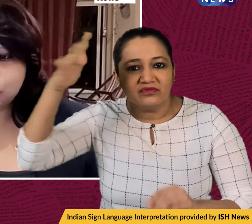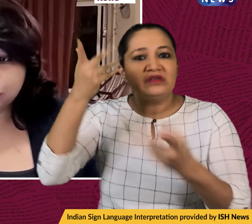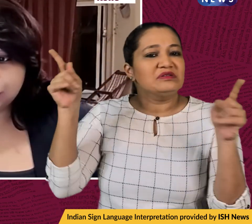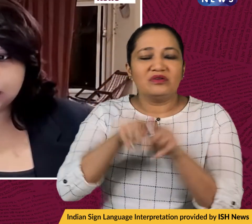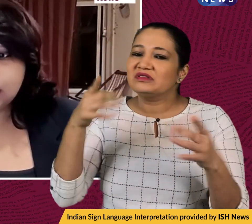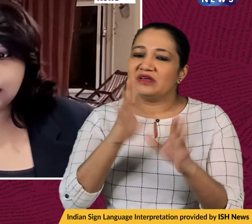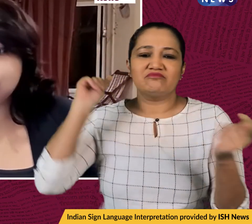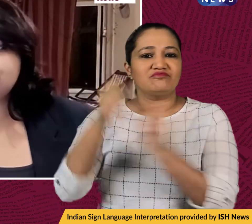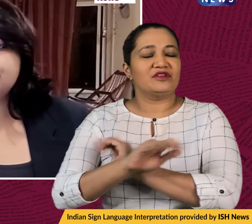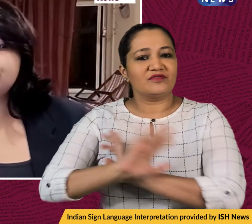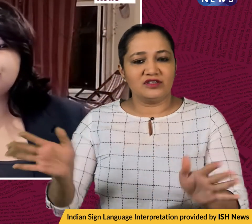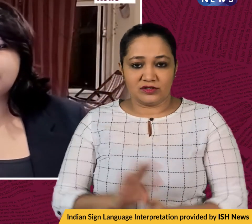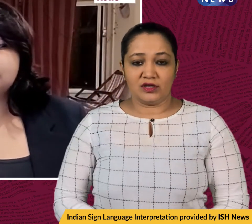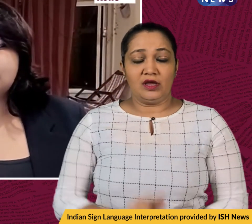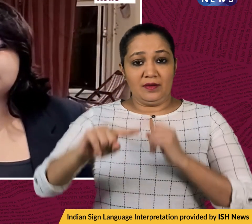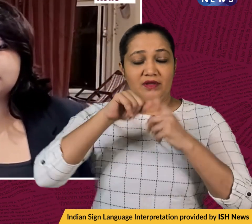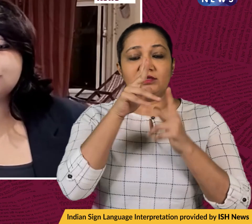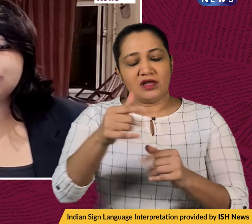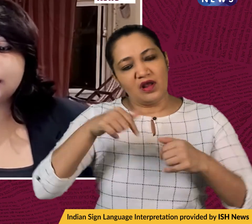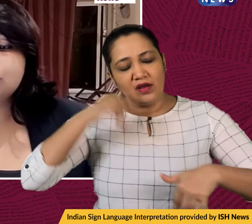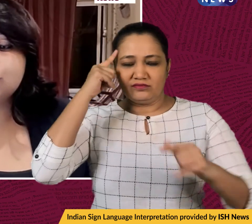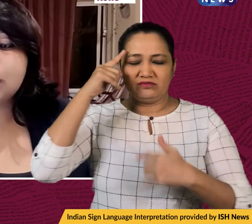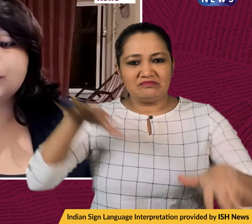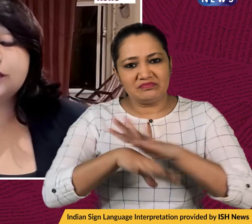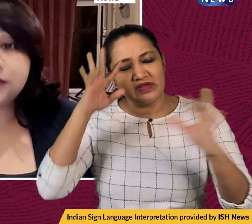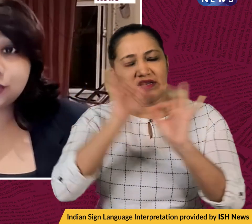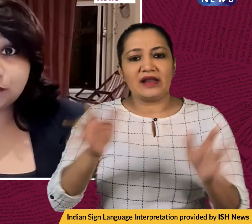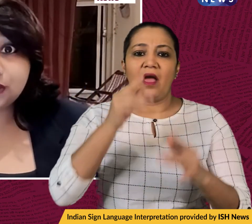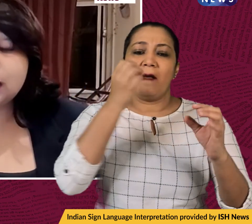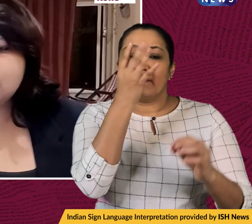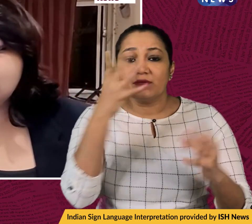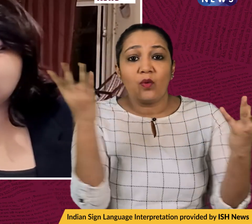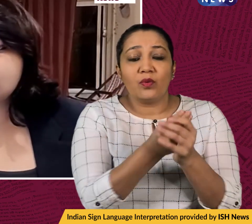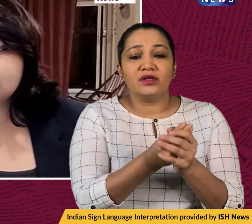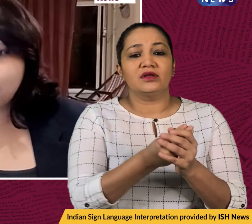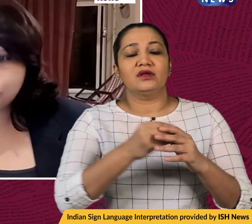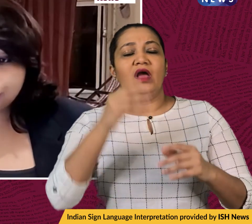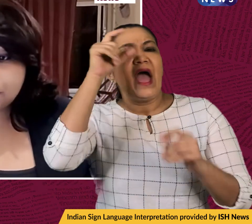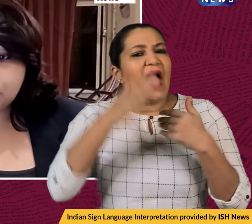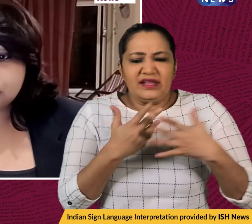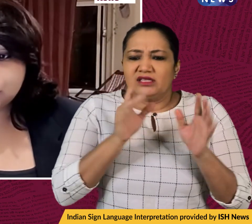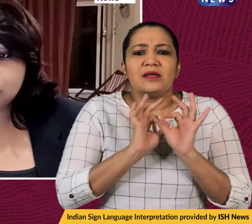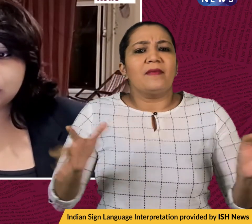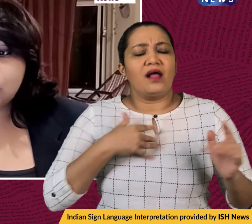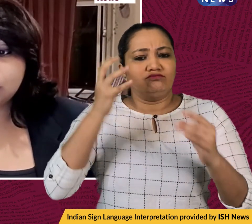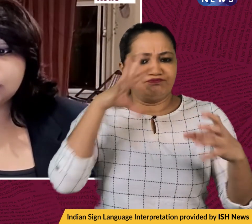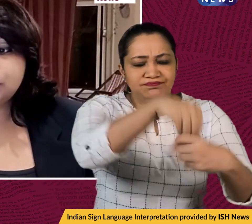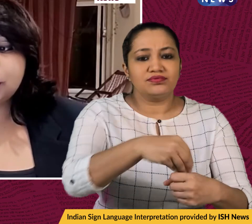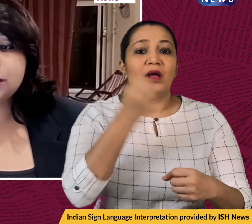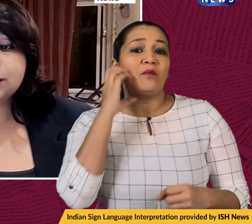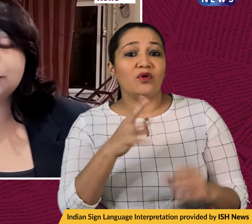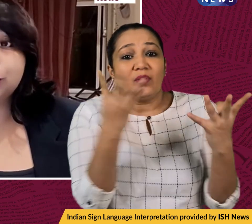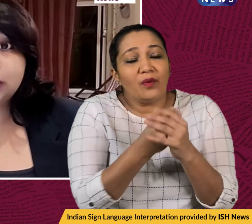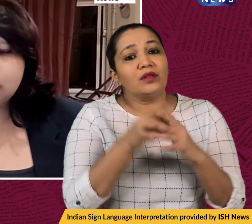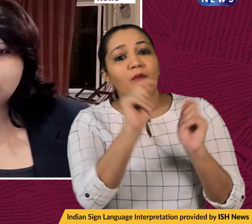same ideology," end quote. He also added that he is ready to work with the BJP as an ordinary party worker alongside